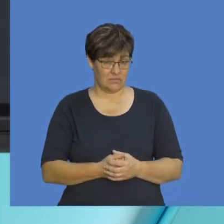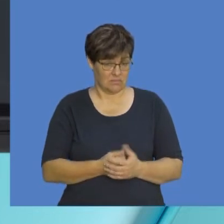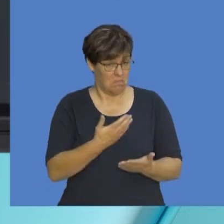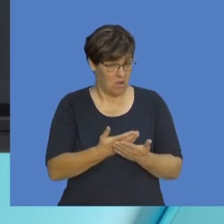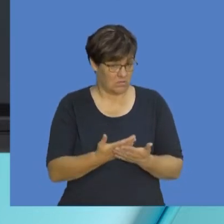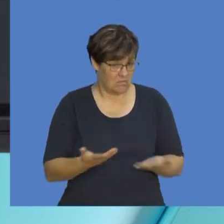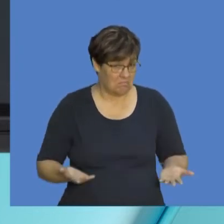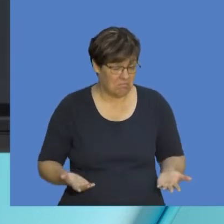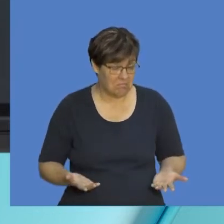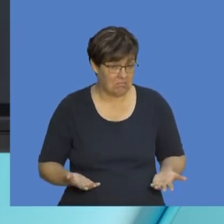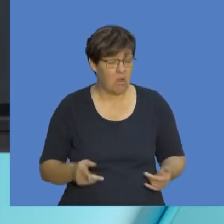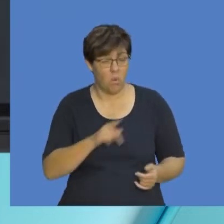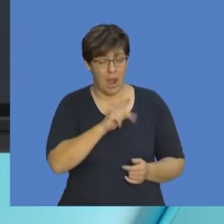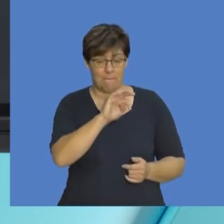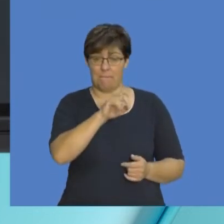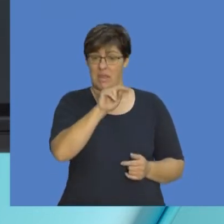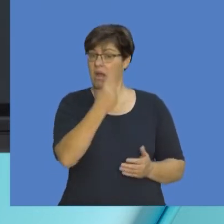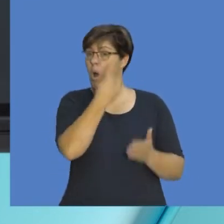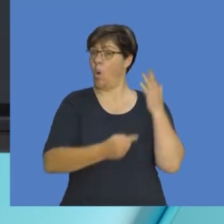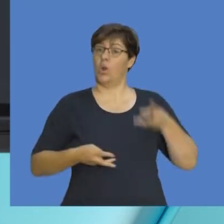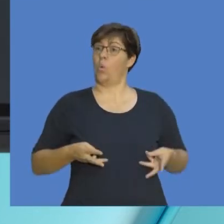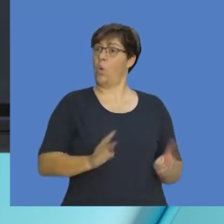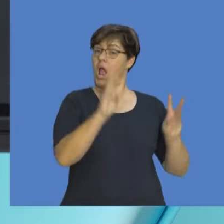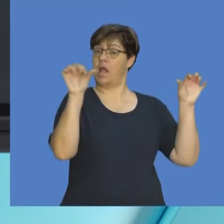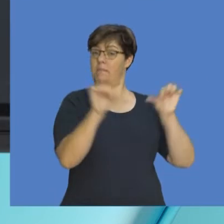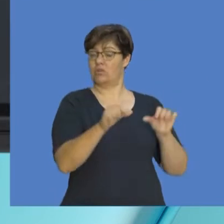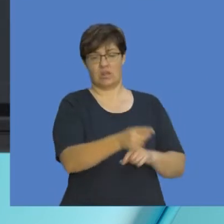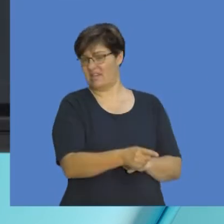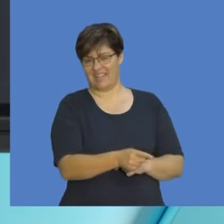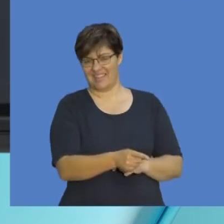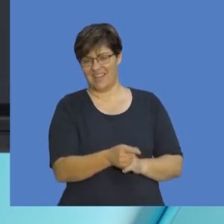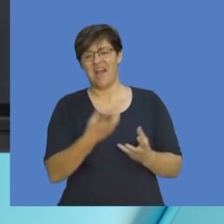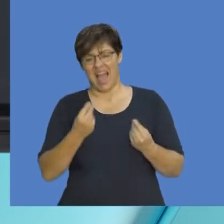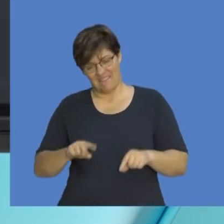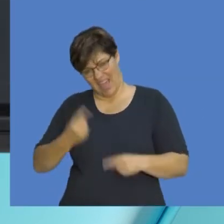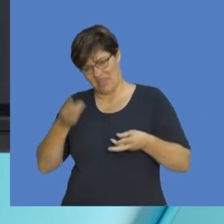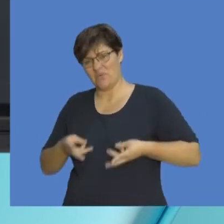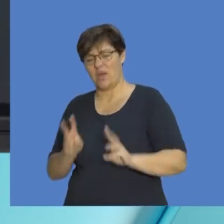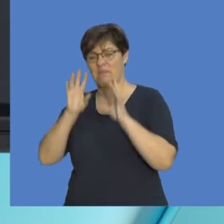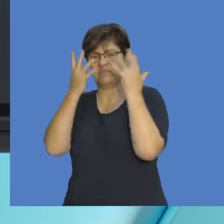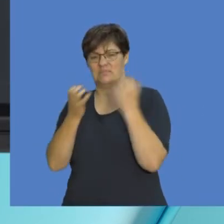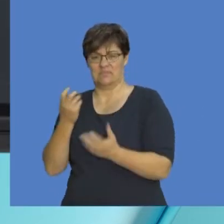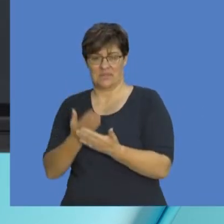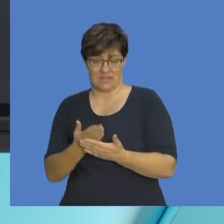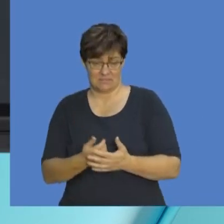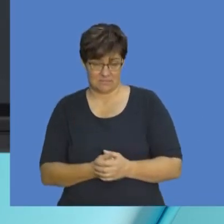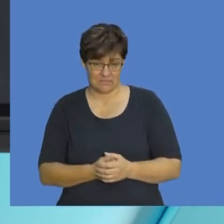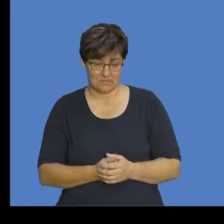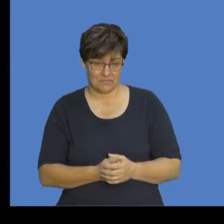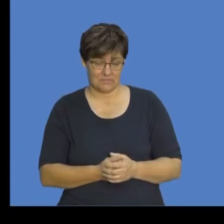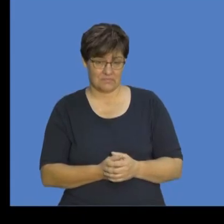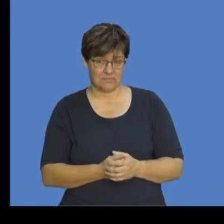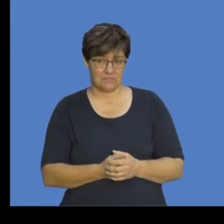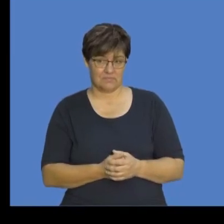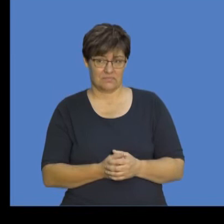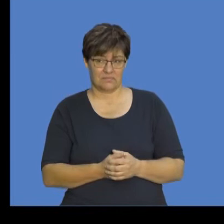possible. Because mean is not the only measure we can focus on. Okay.